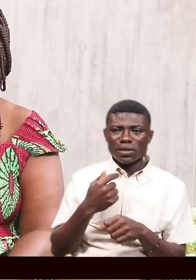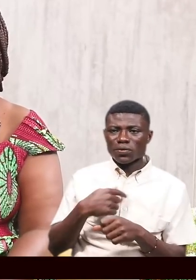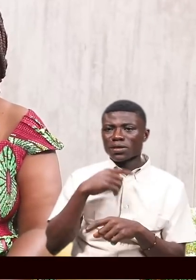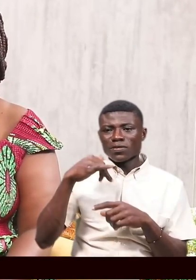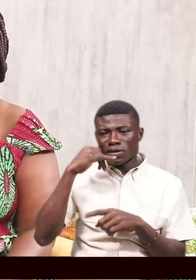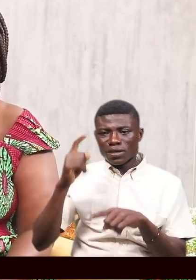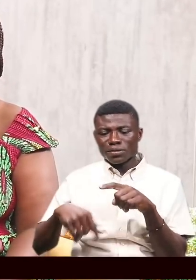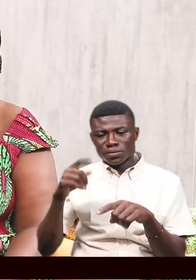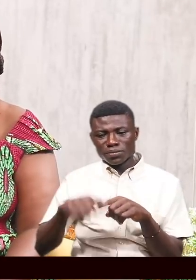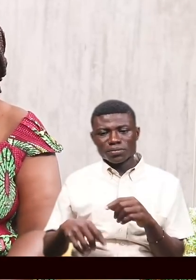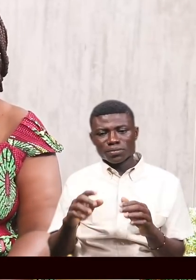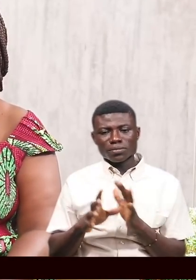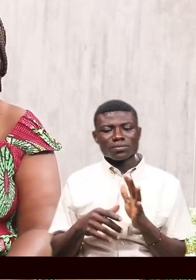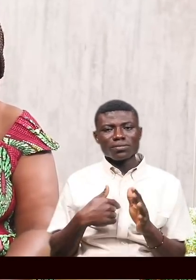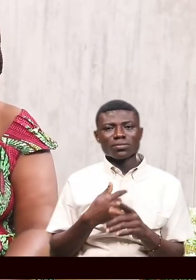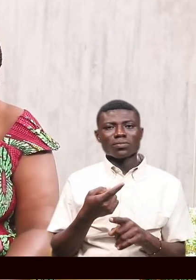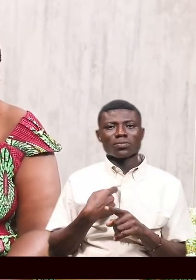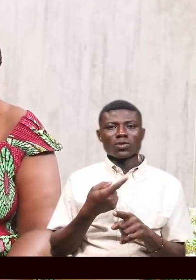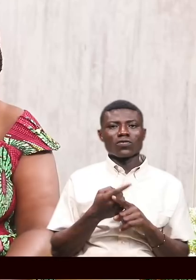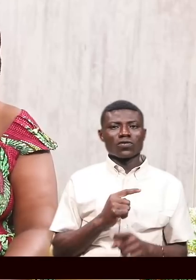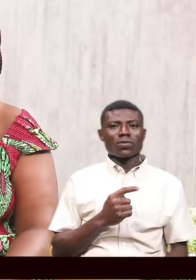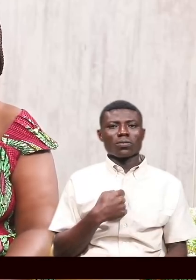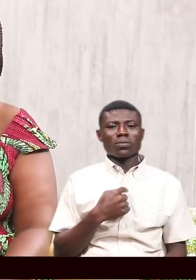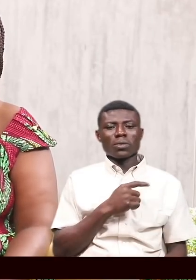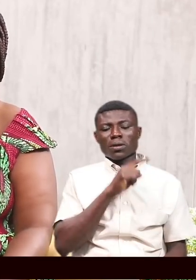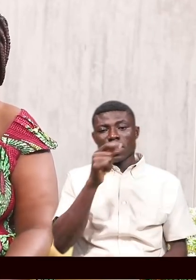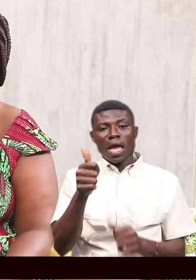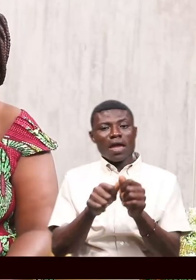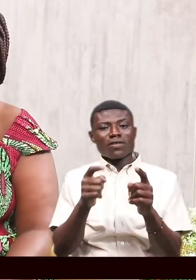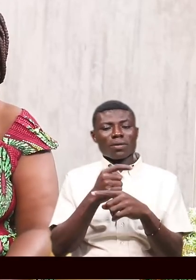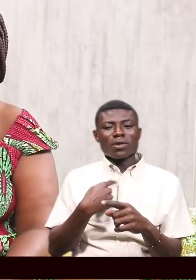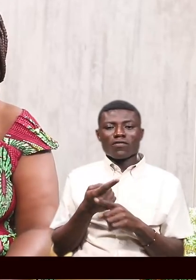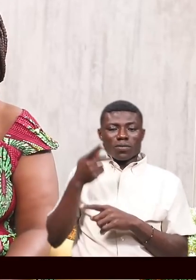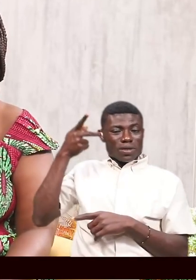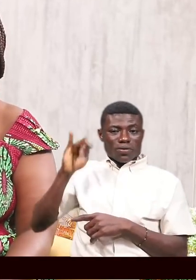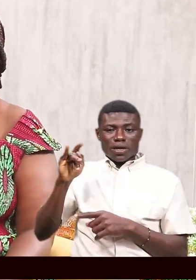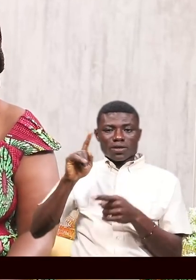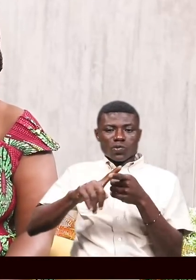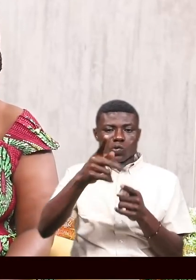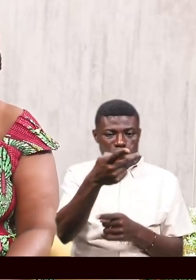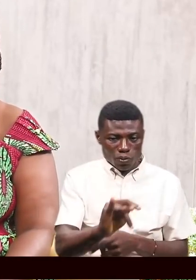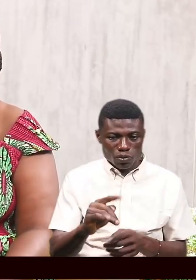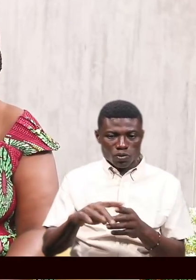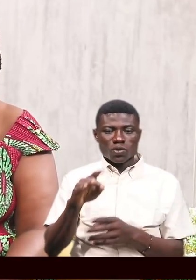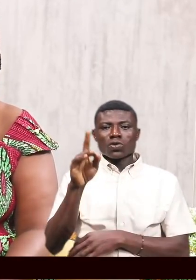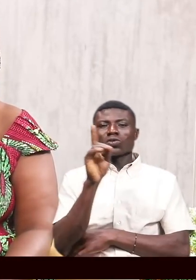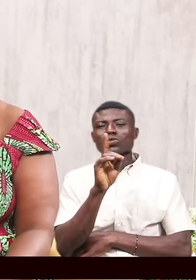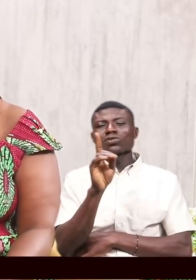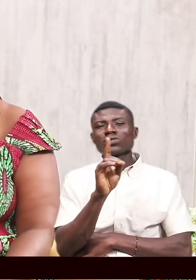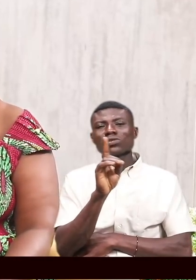Ye nyano. Ni, na me fi takwa de na me babe kwa isa. Inti December